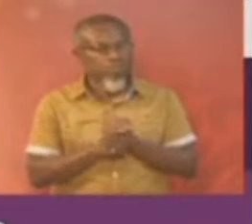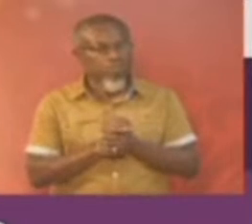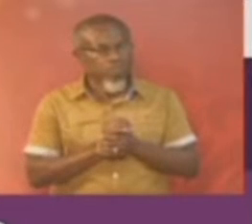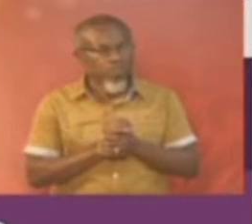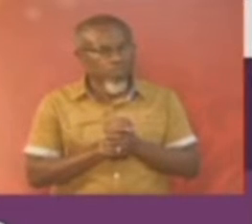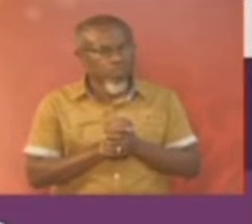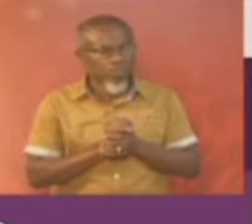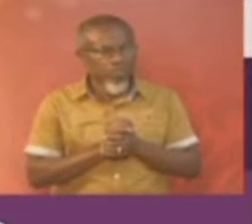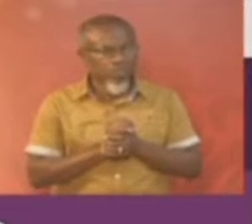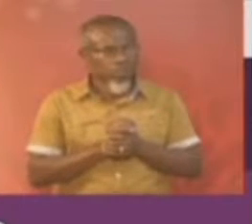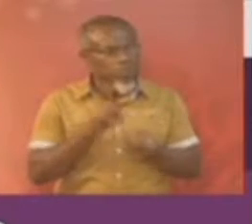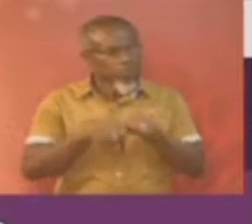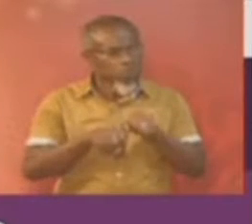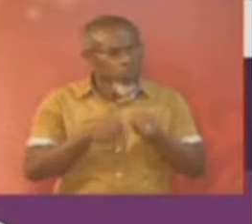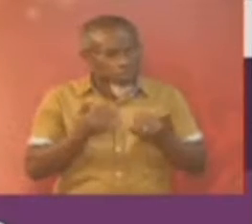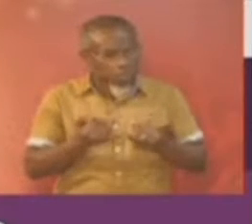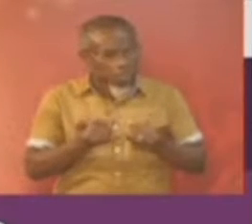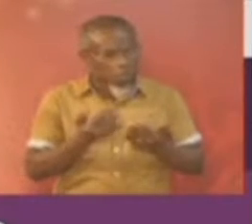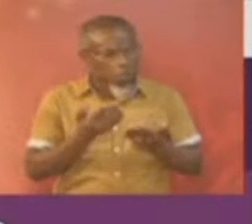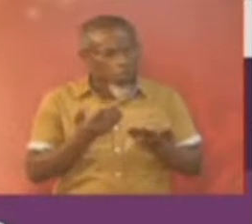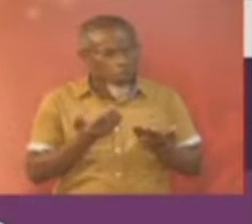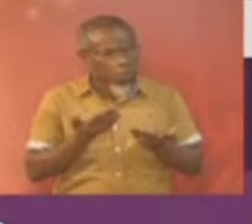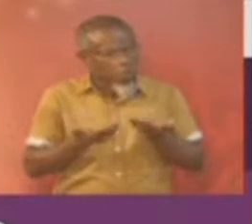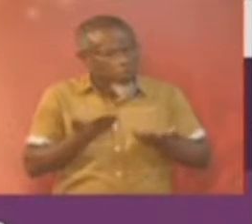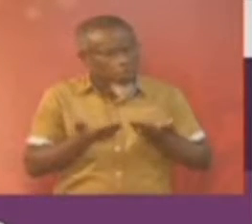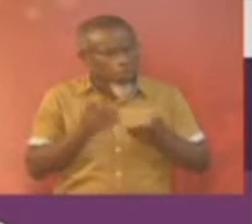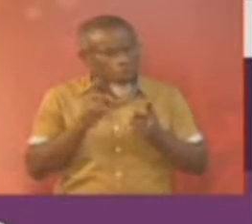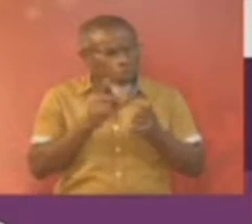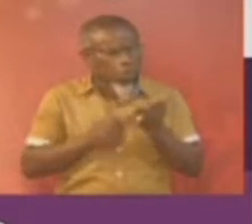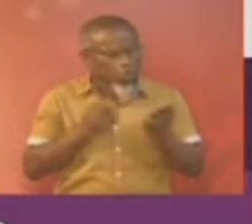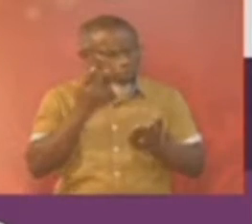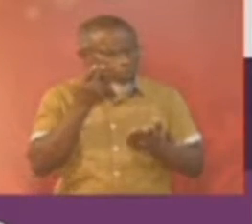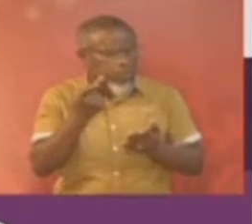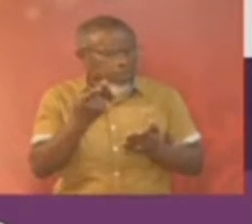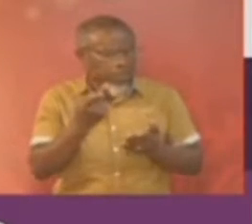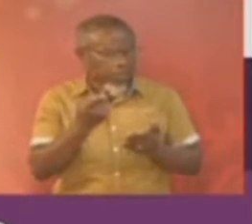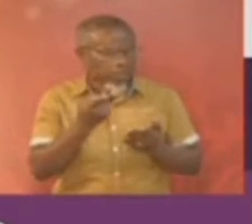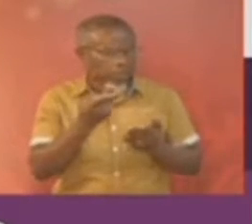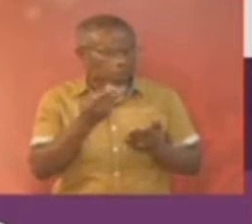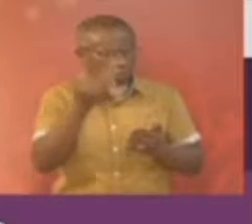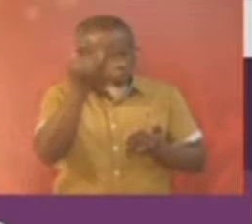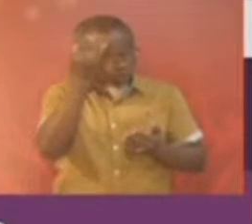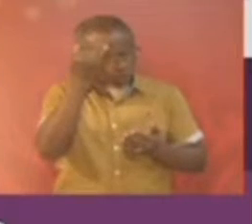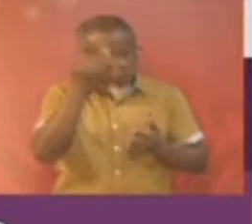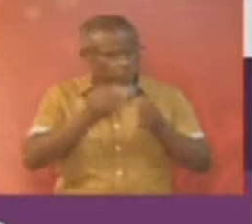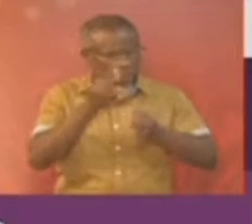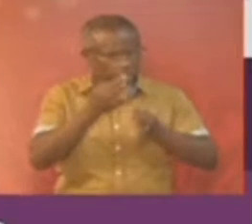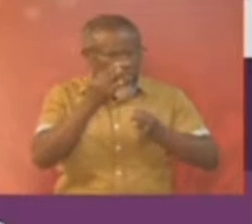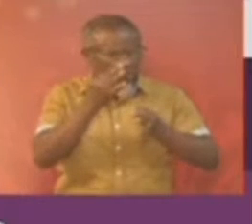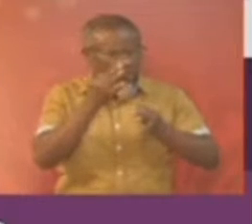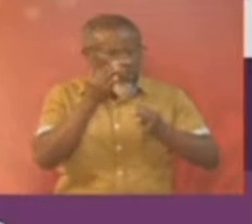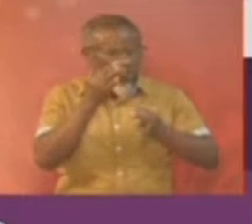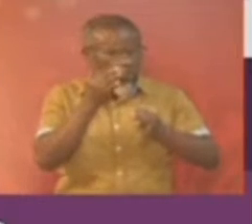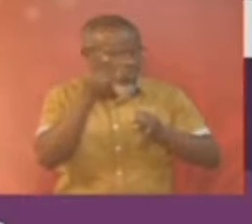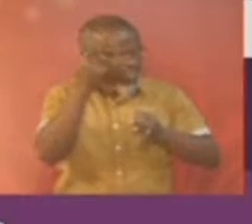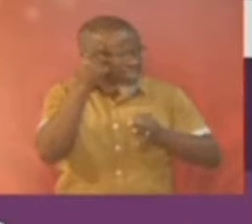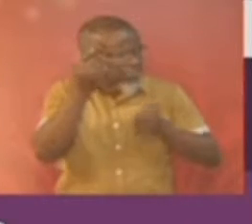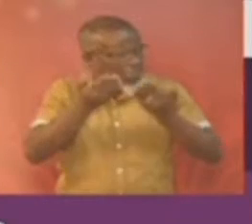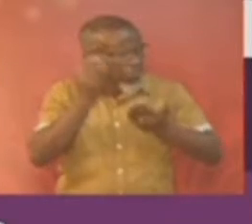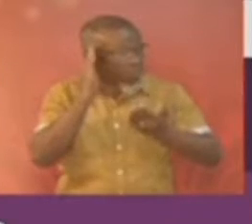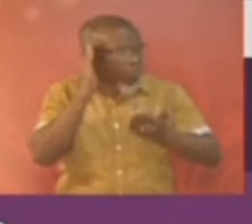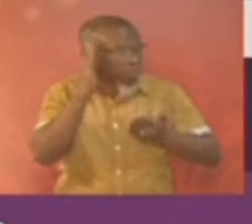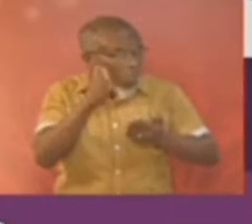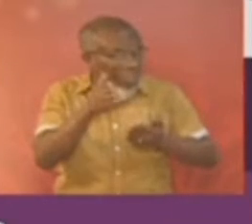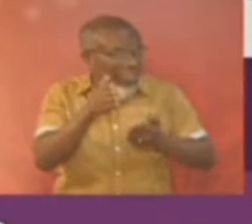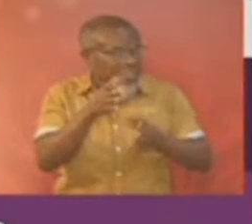told by the numbers later on. So CMO, again to ask if you're expecting a surge, but also in the context